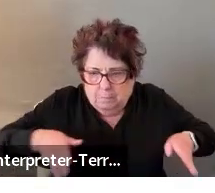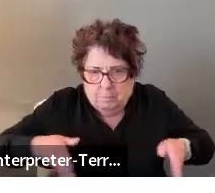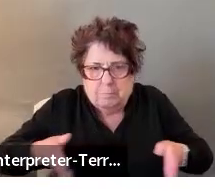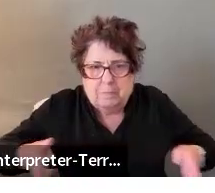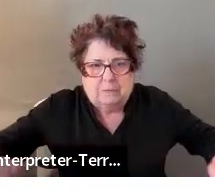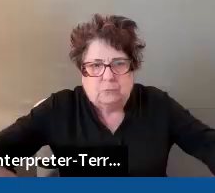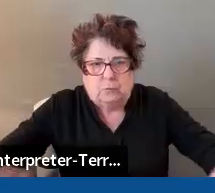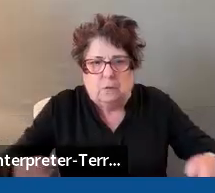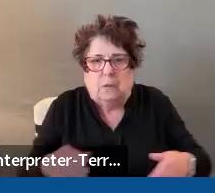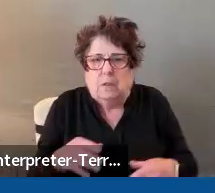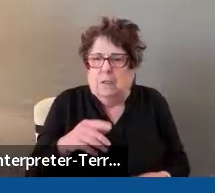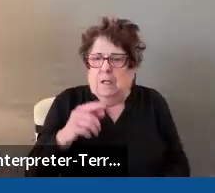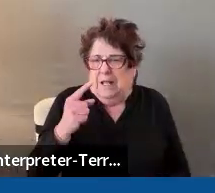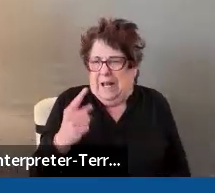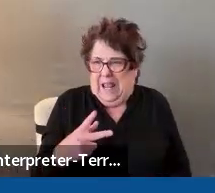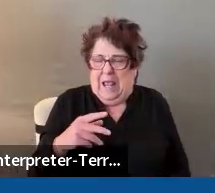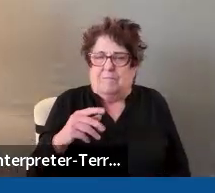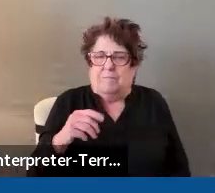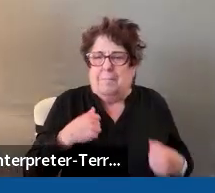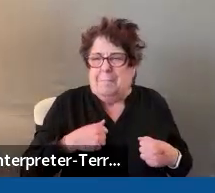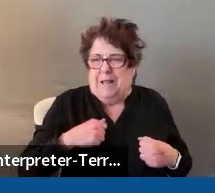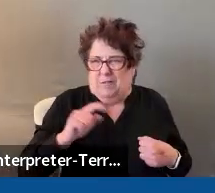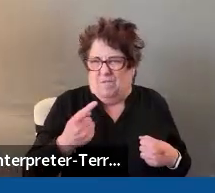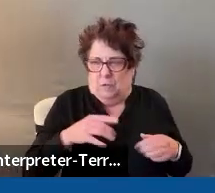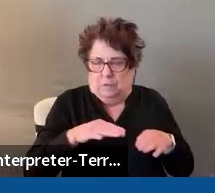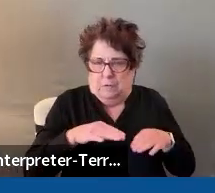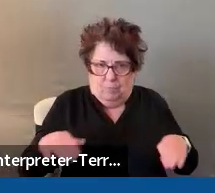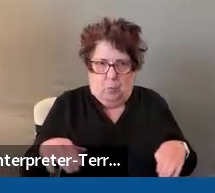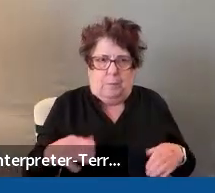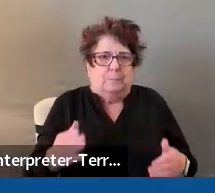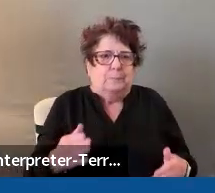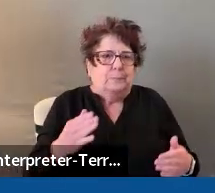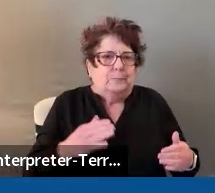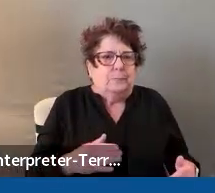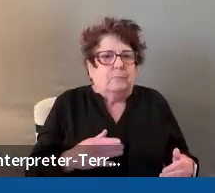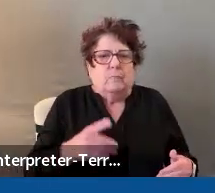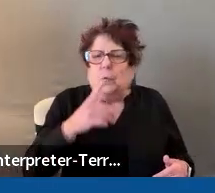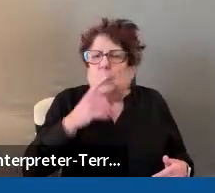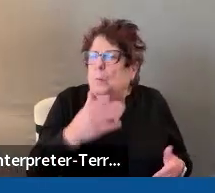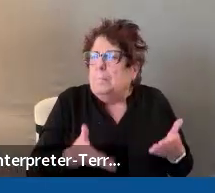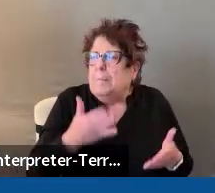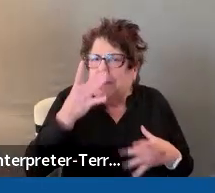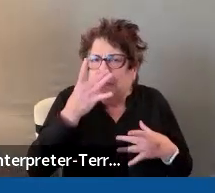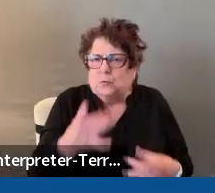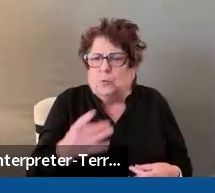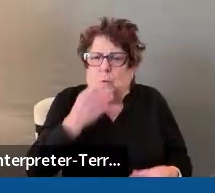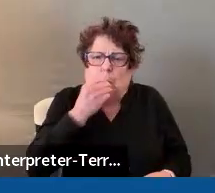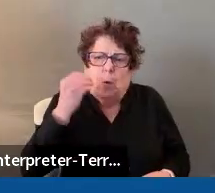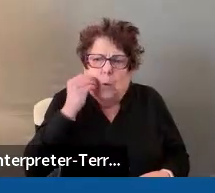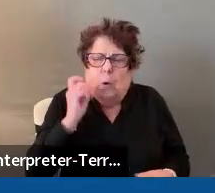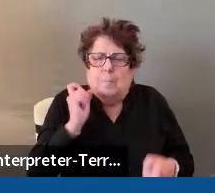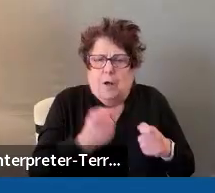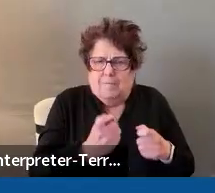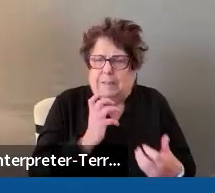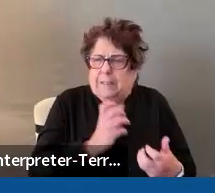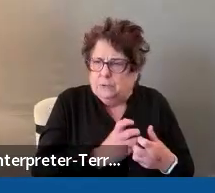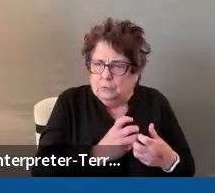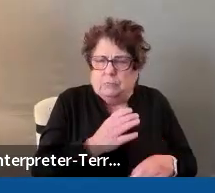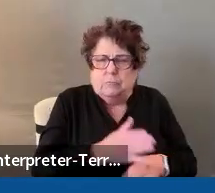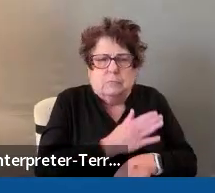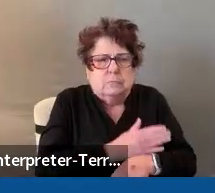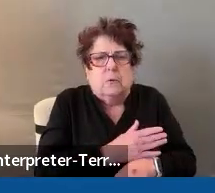enter. Who may be interested in home modification and AT? Well, a supportive home environment with